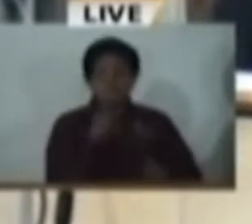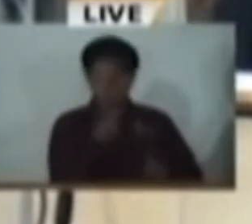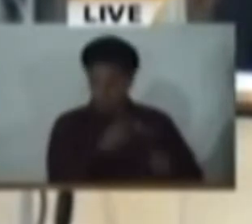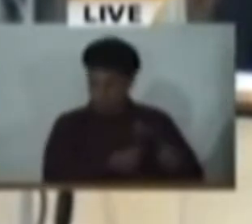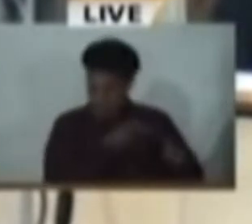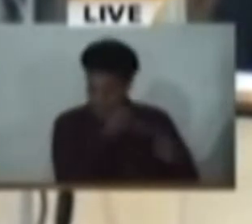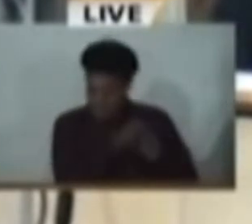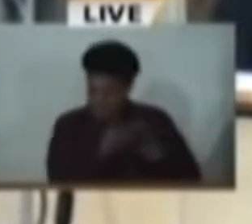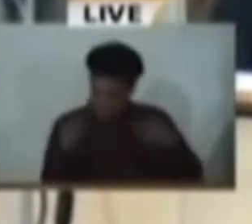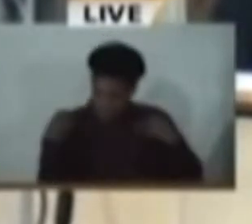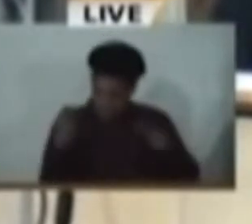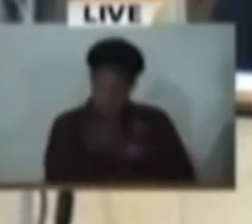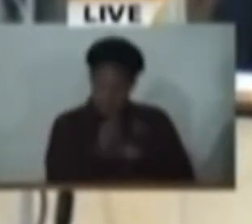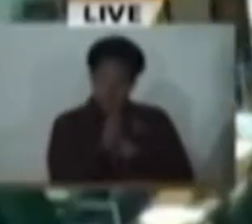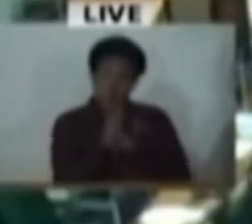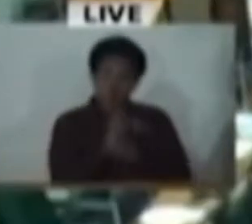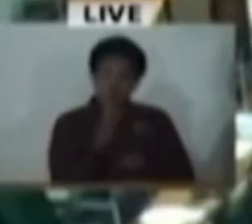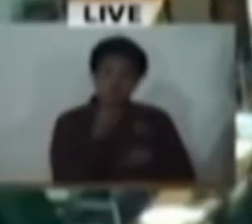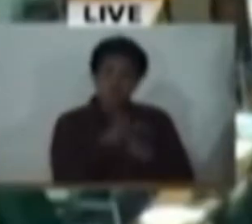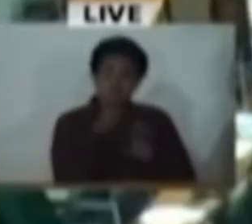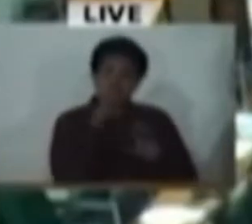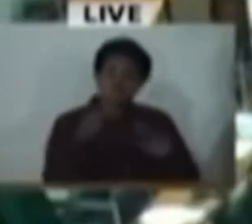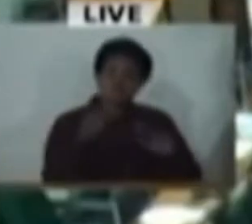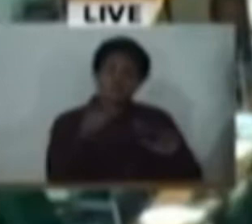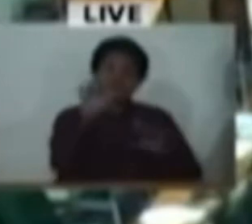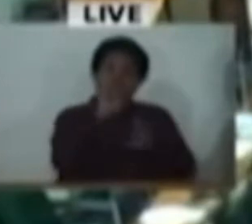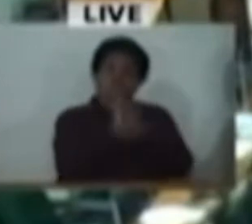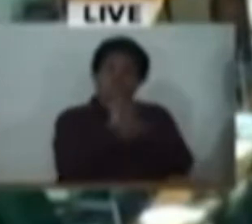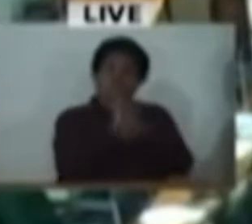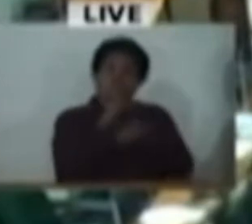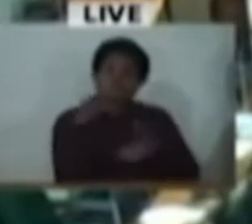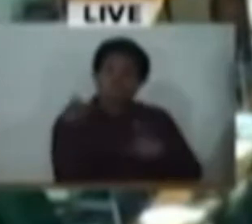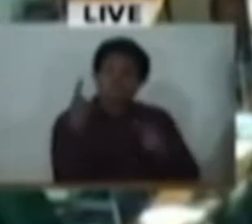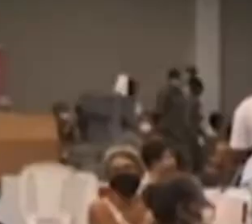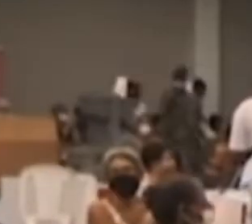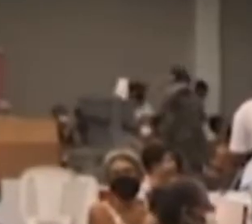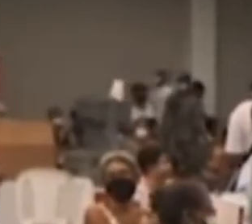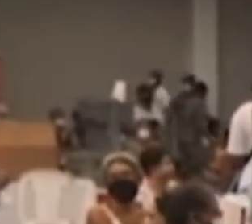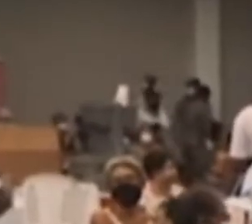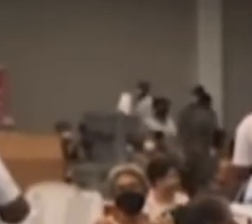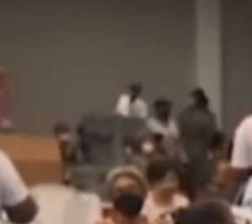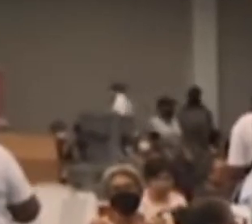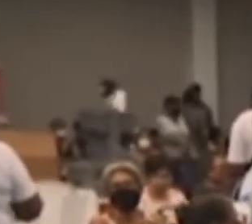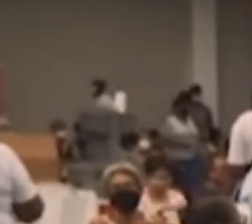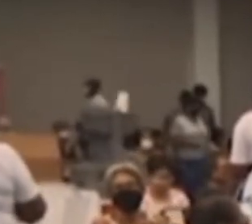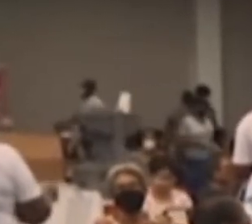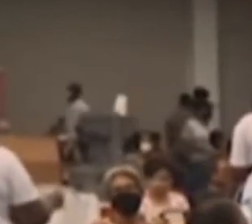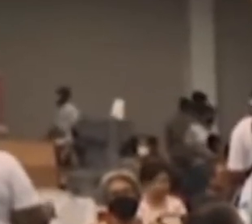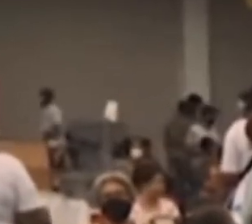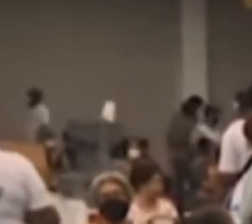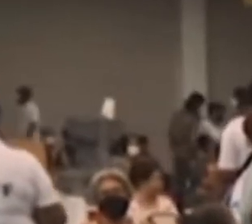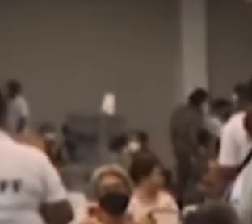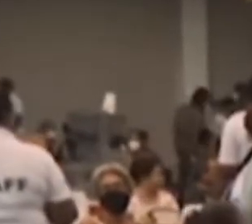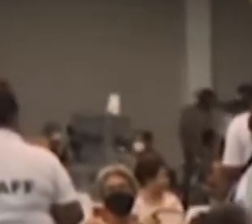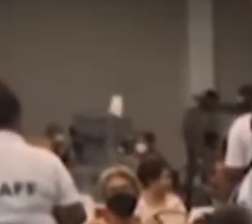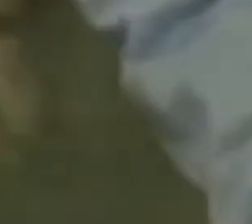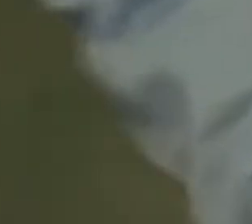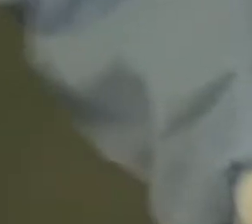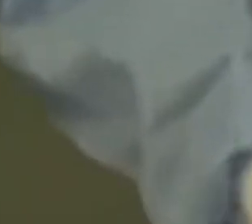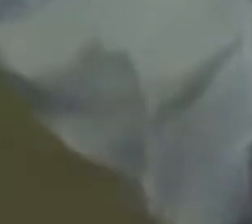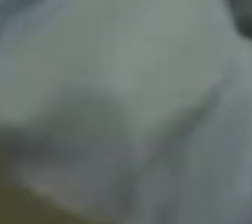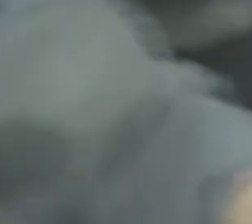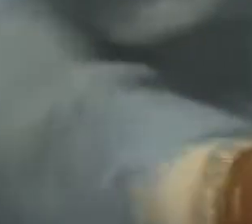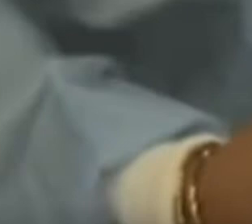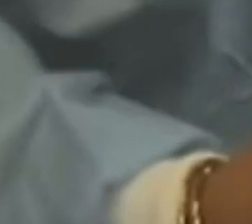healthcare workers who have done their jobs to date with distinction. Dr. Tofton said people against the vaccination